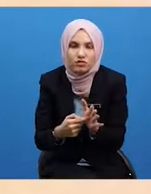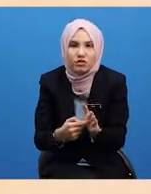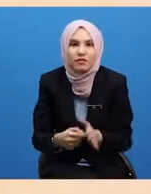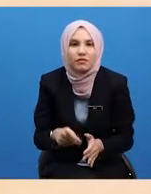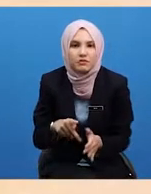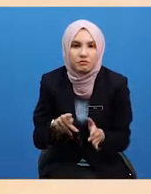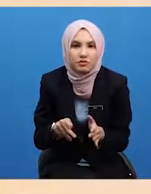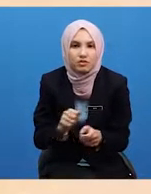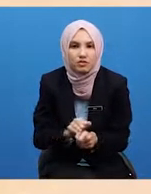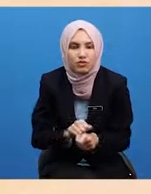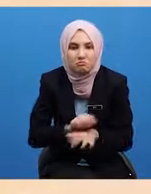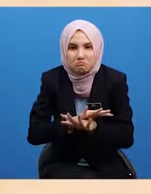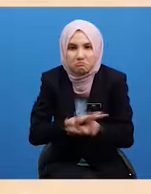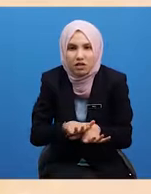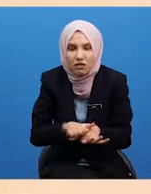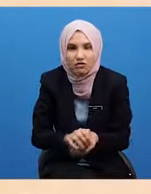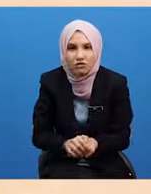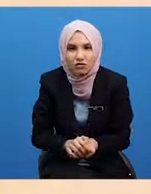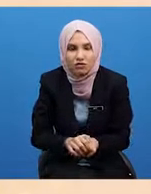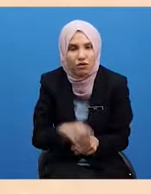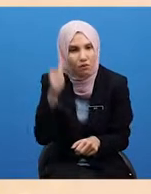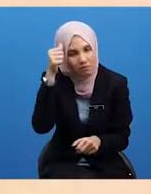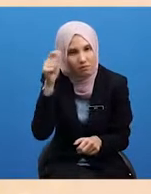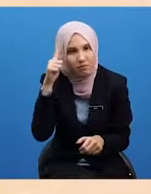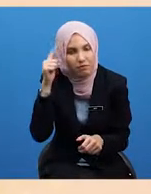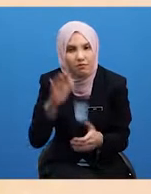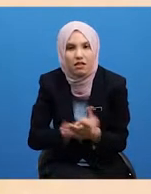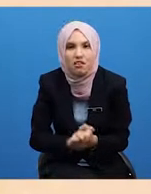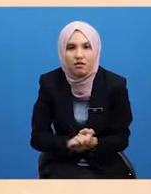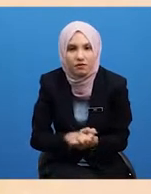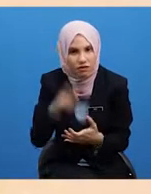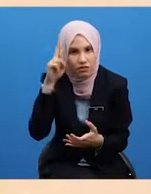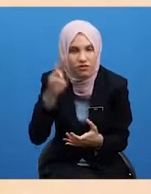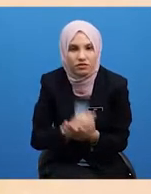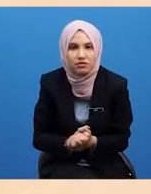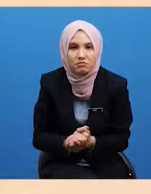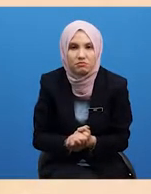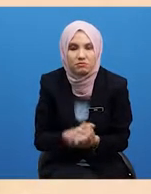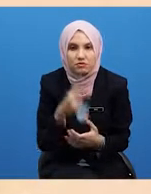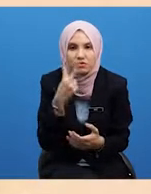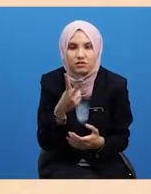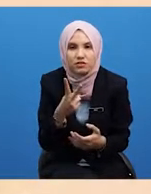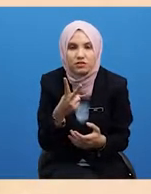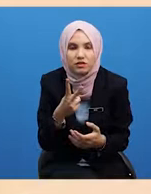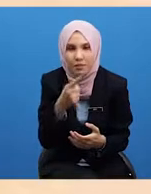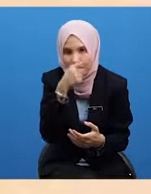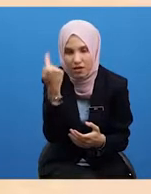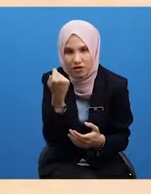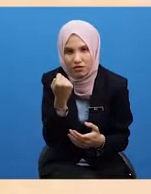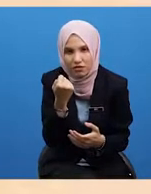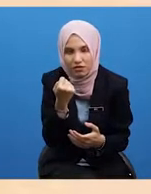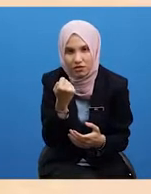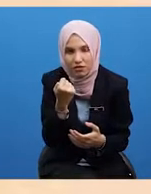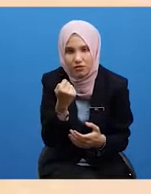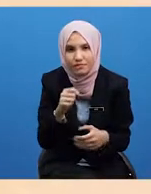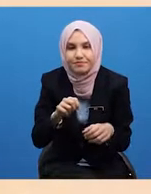sole guardian, does not believe in Richard and chooses to side Ike Lewis just because Ike Lewis has